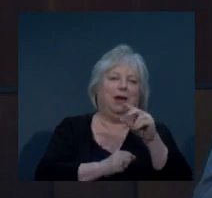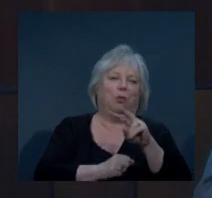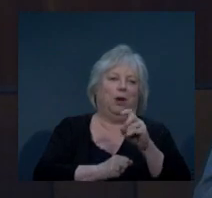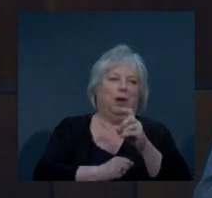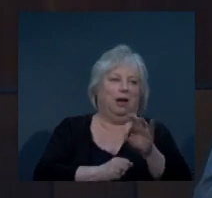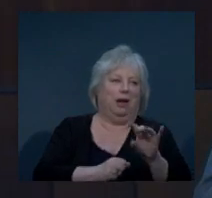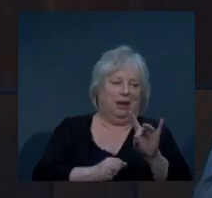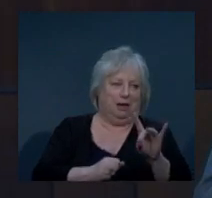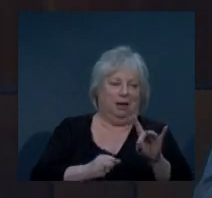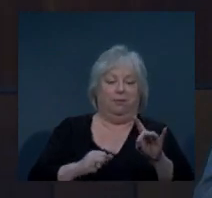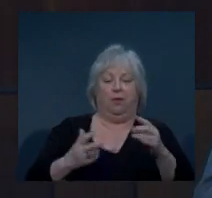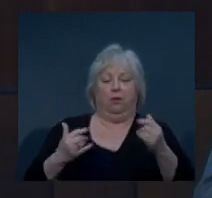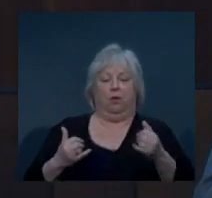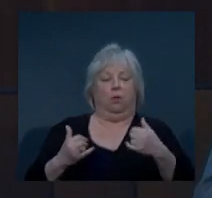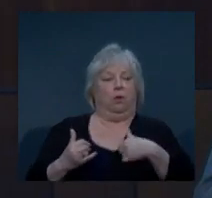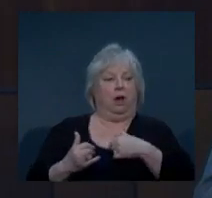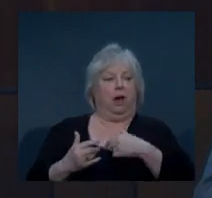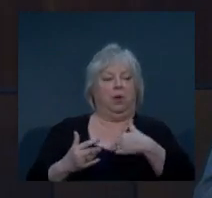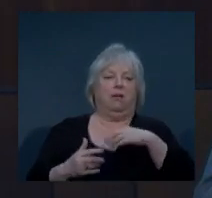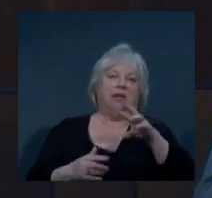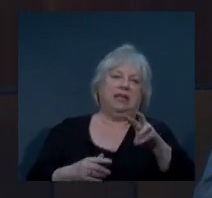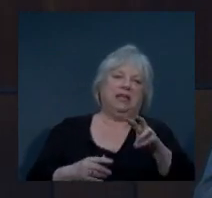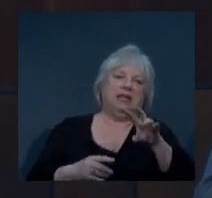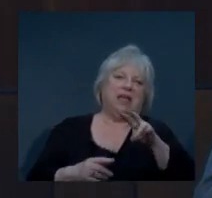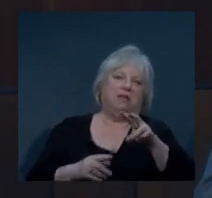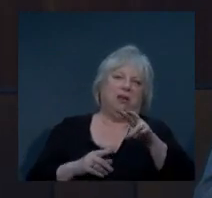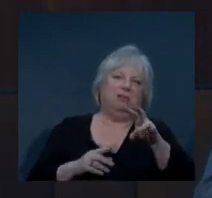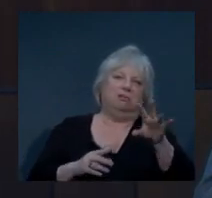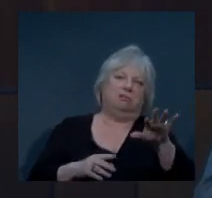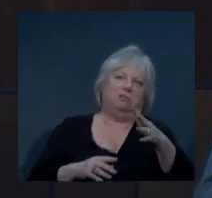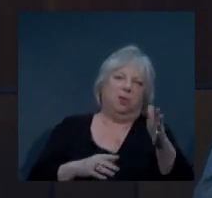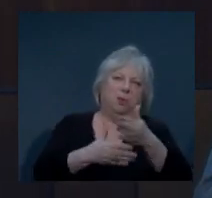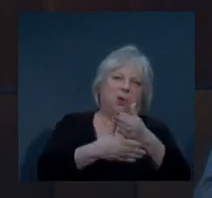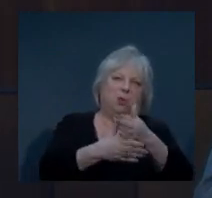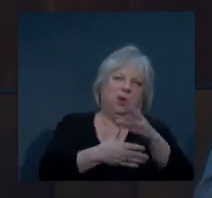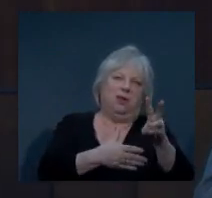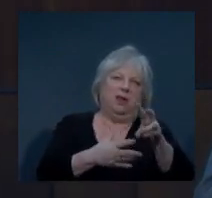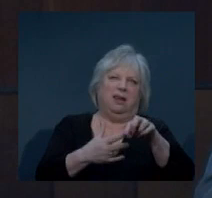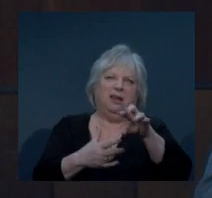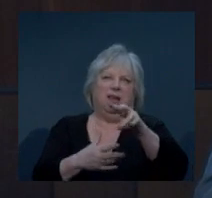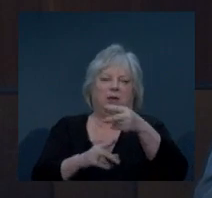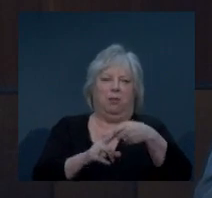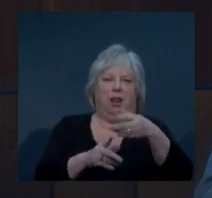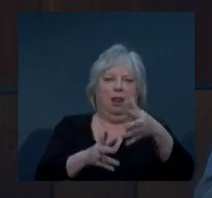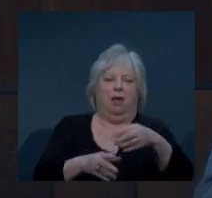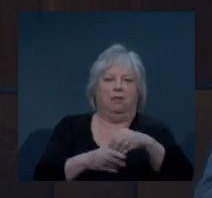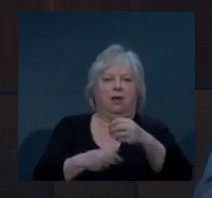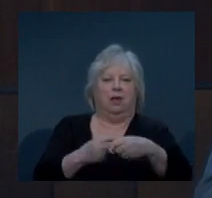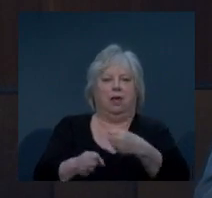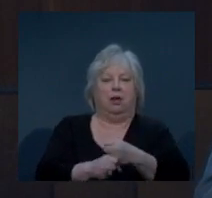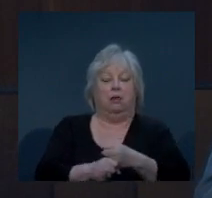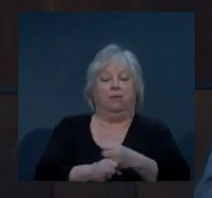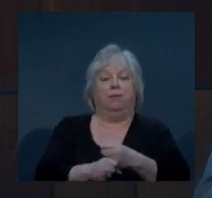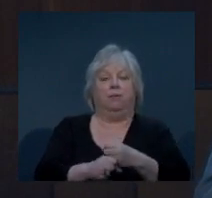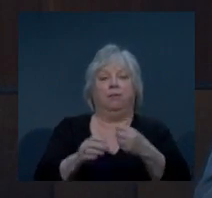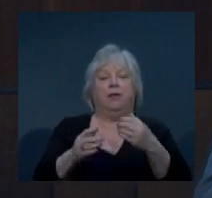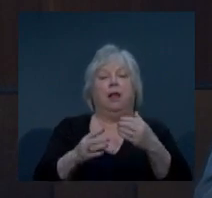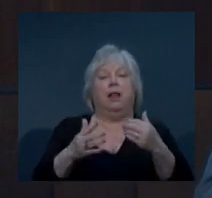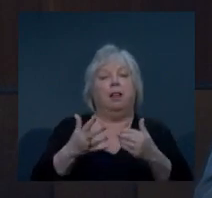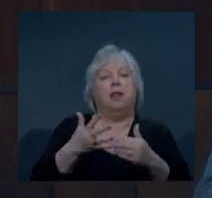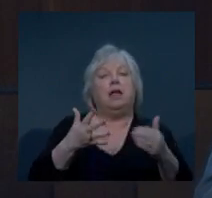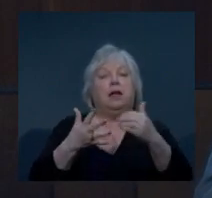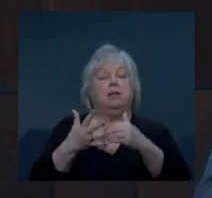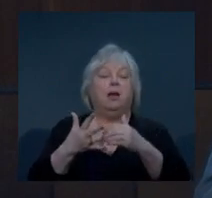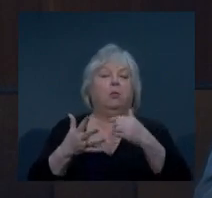have close 6 to 7 months left in the remaining of the year. As you know, the next step is to prepare for